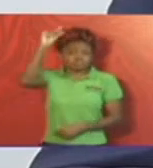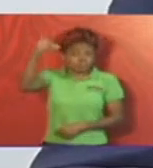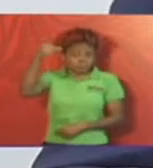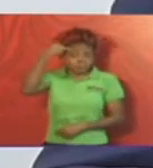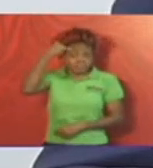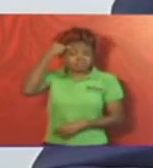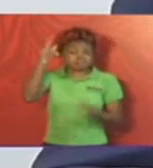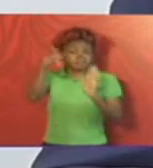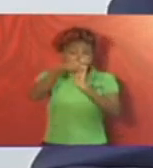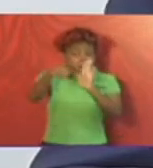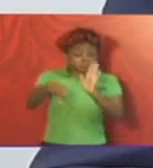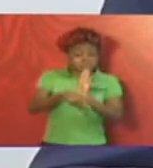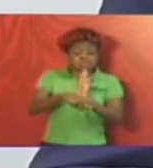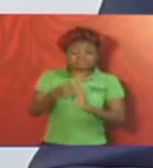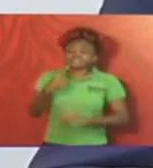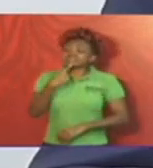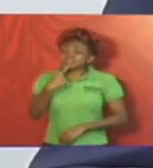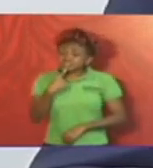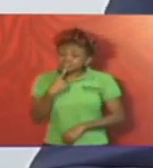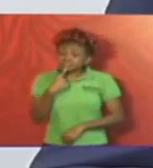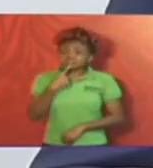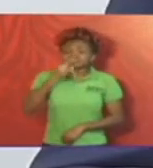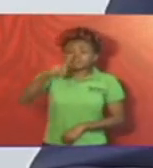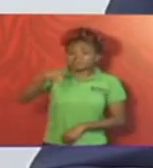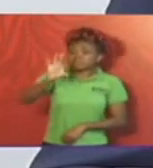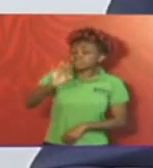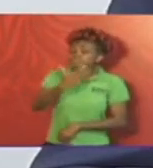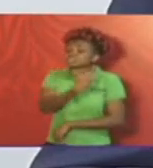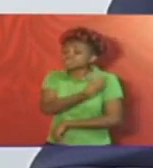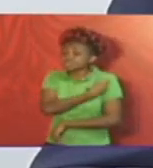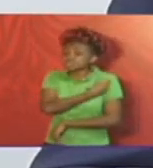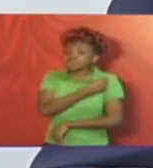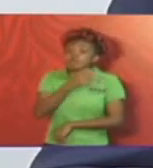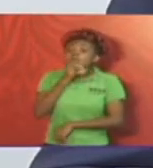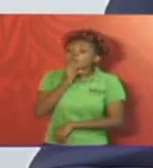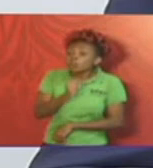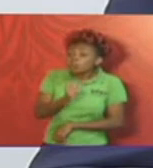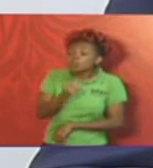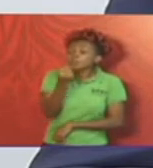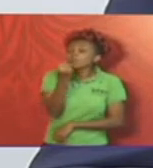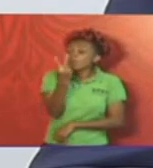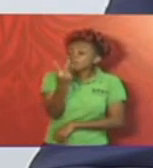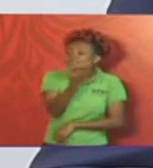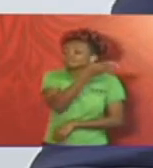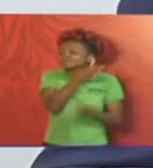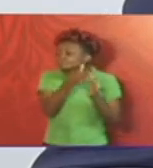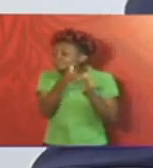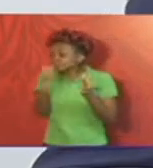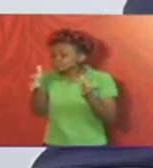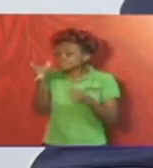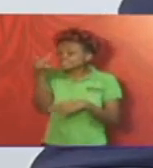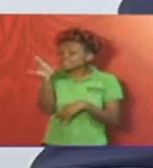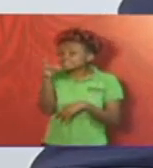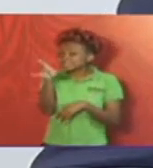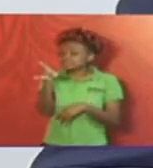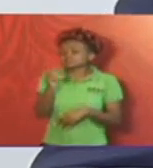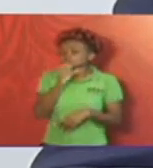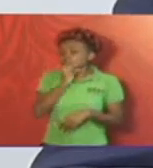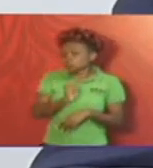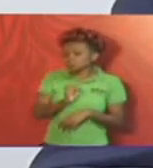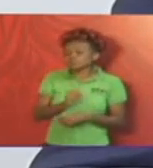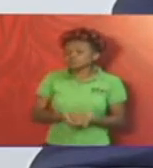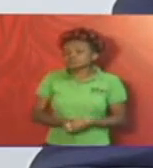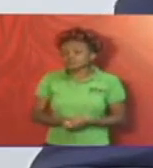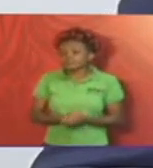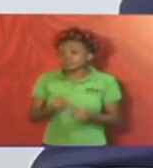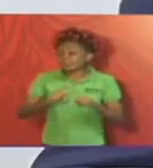point in time are reserved for people between 12 and 18. I stand corrected, but